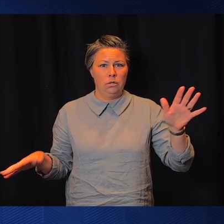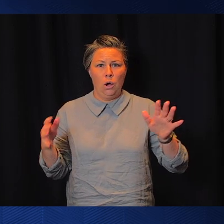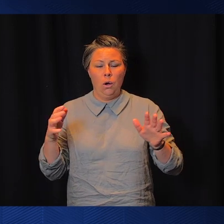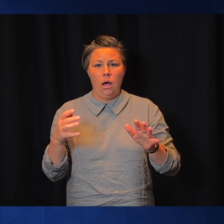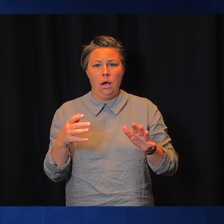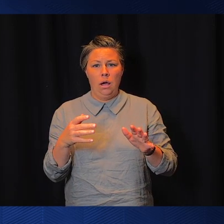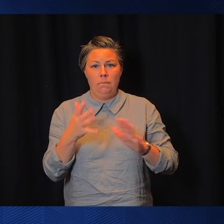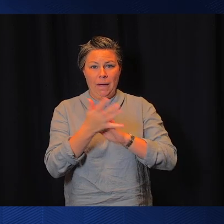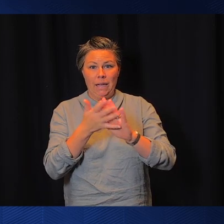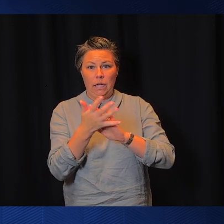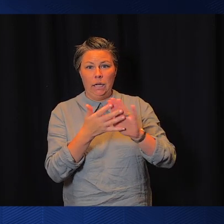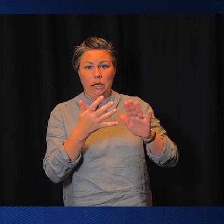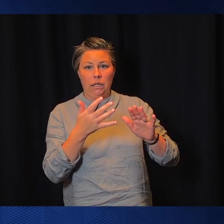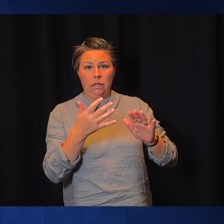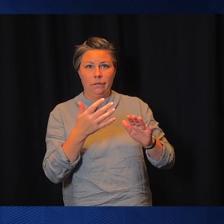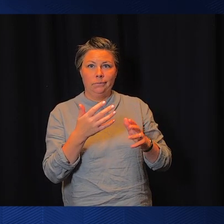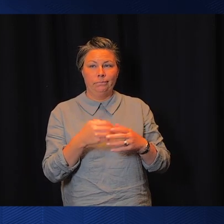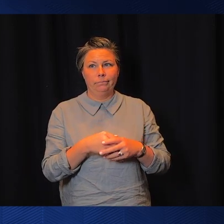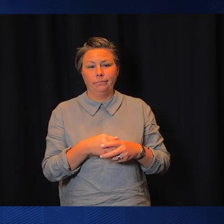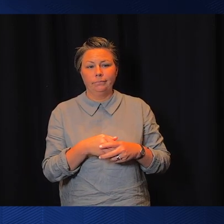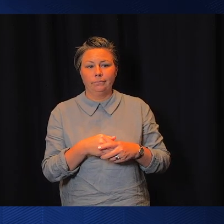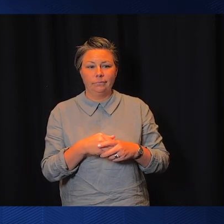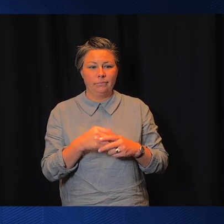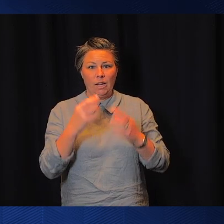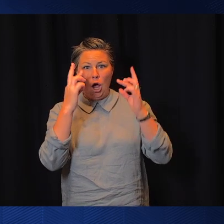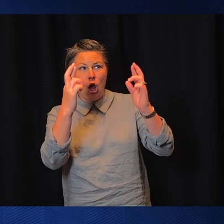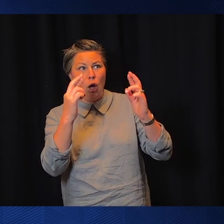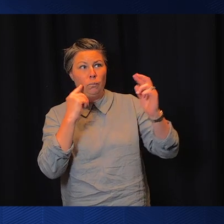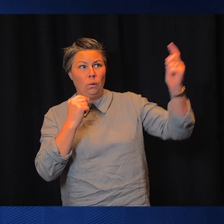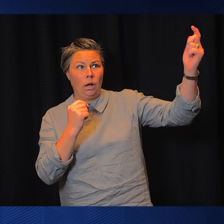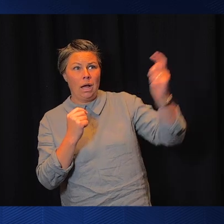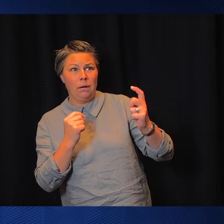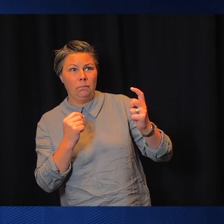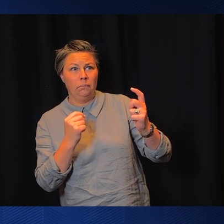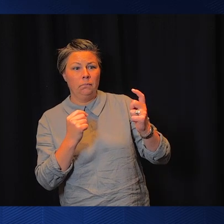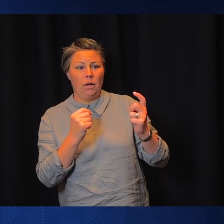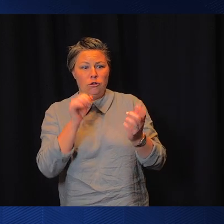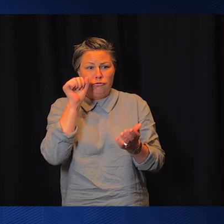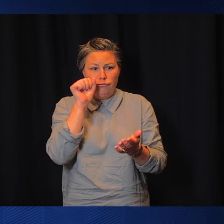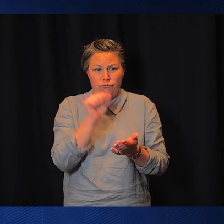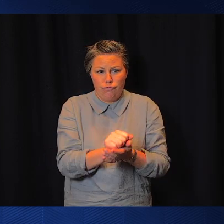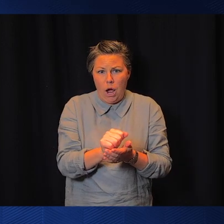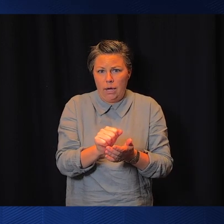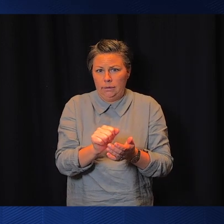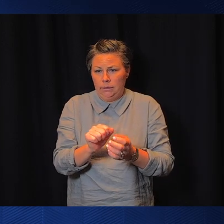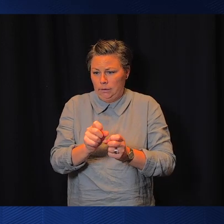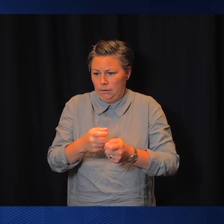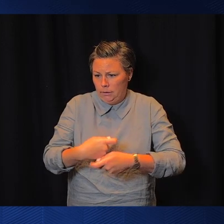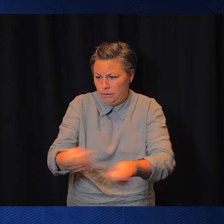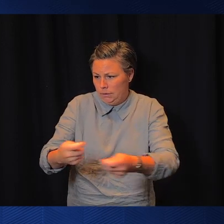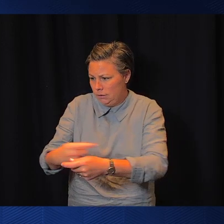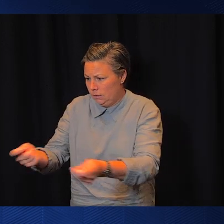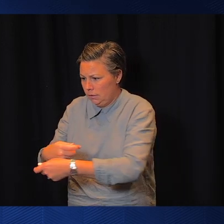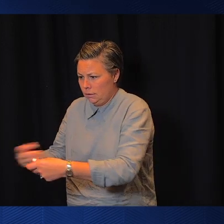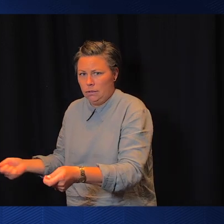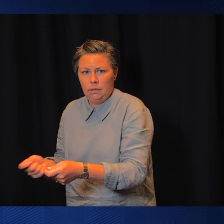and resources are placed with our local actors, so that the questions from Oxfam that you don't have to worry